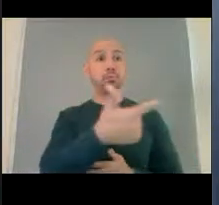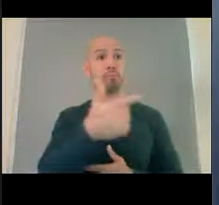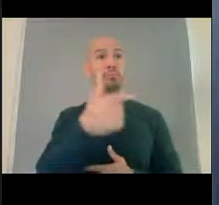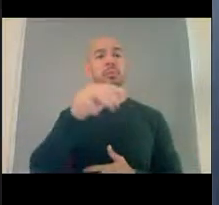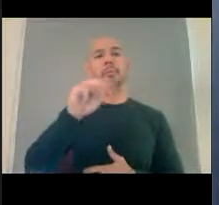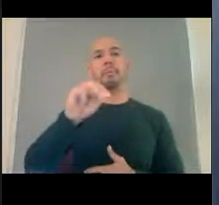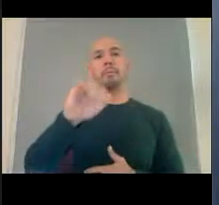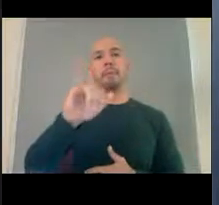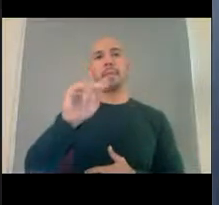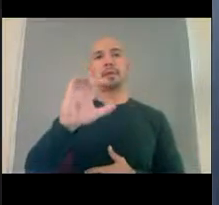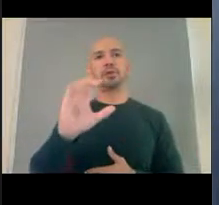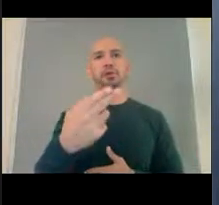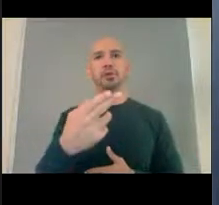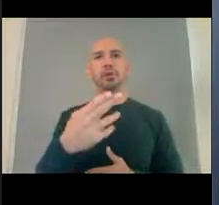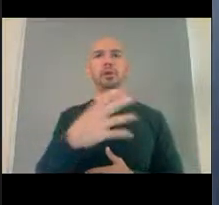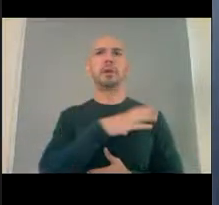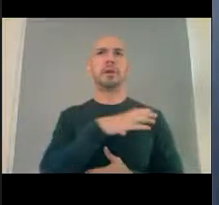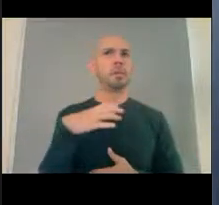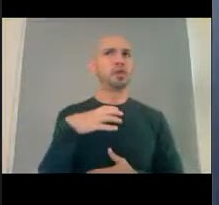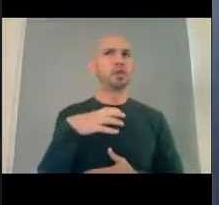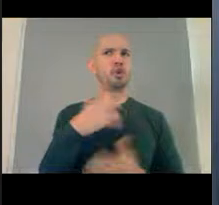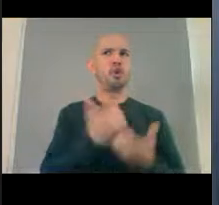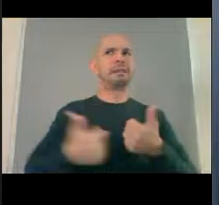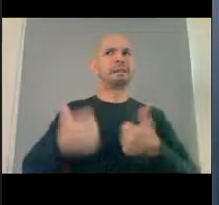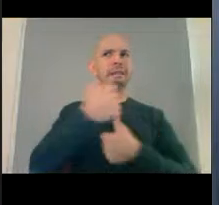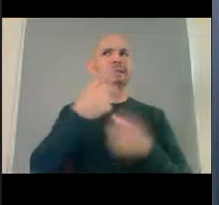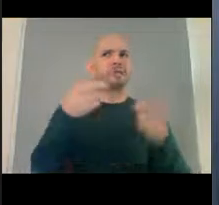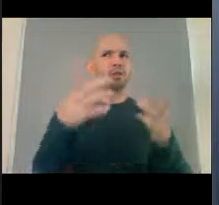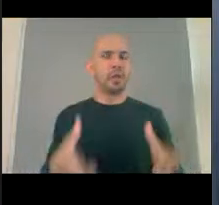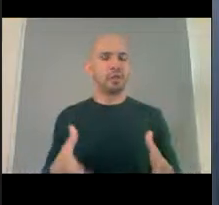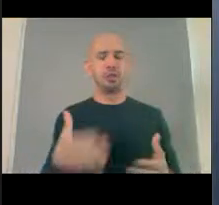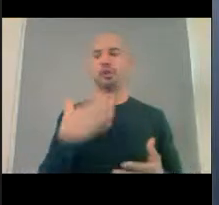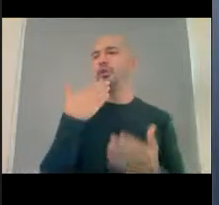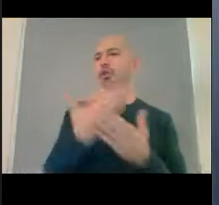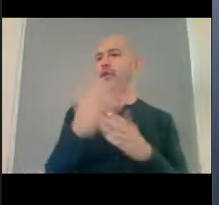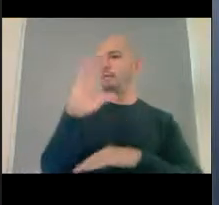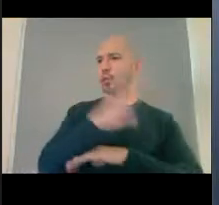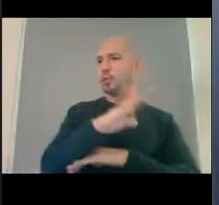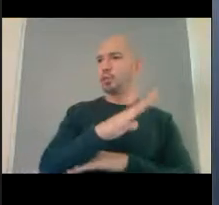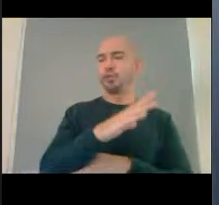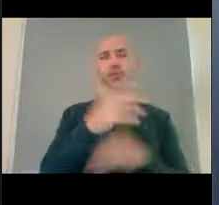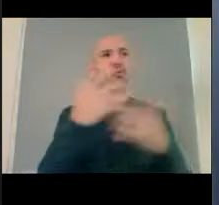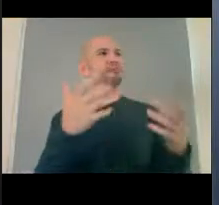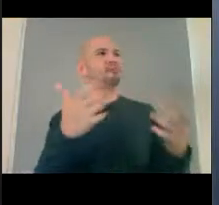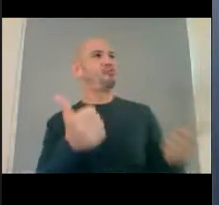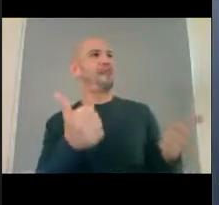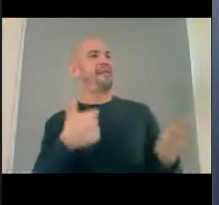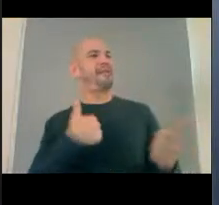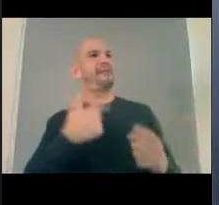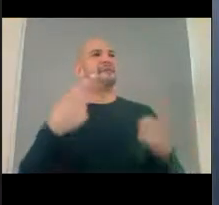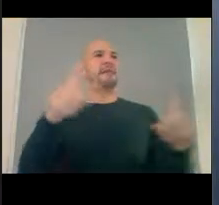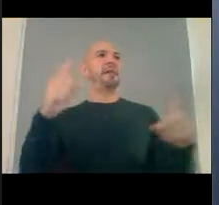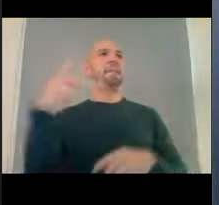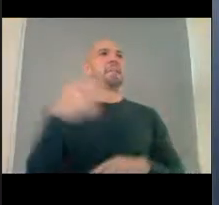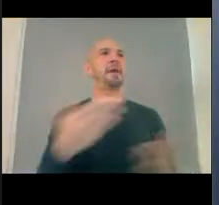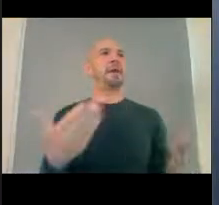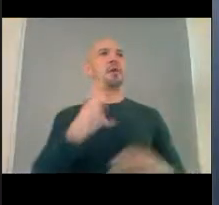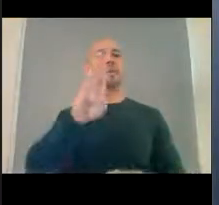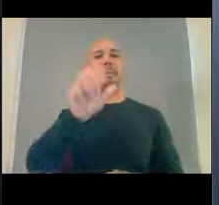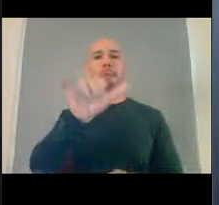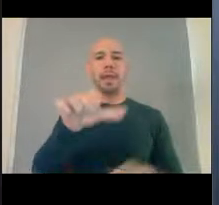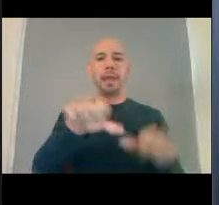executive director good afternoon good afternoon it's great to finally be back in the bay area for